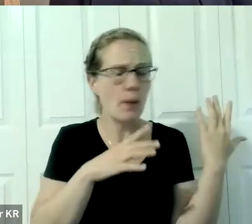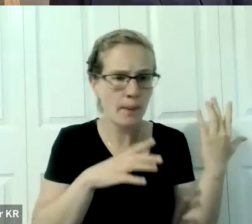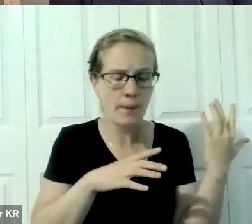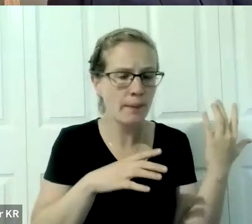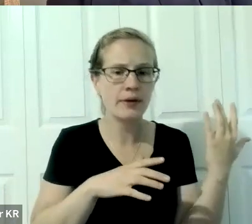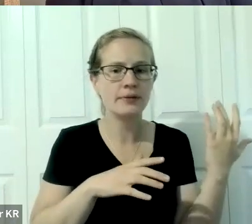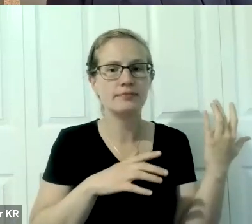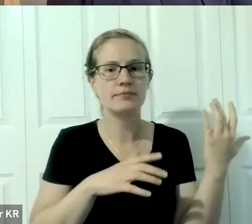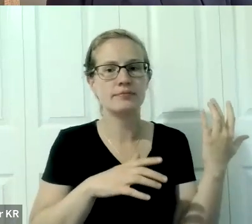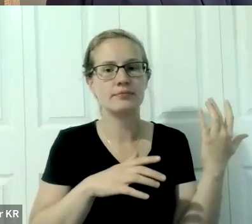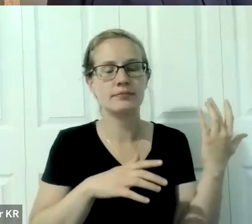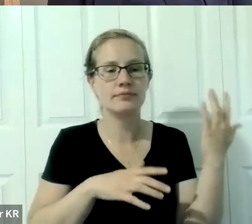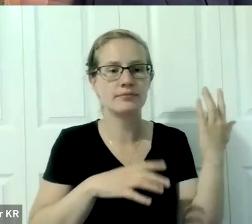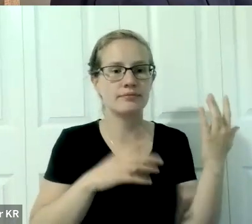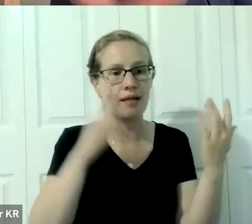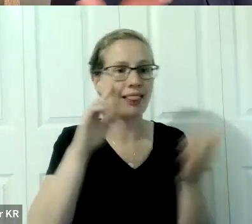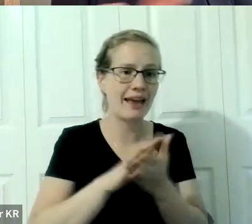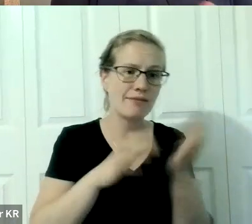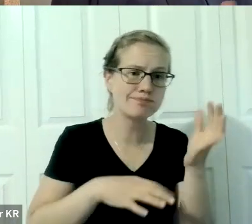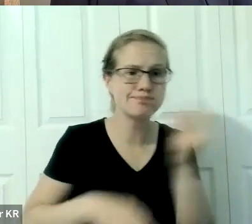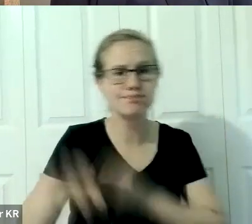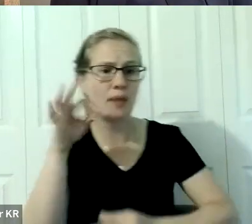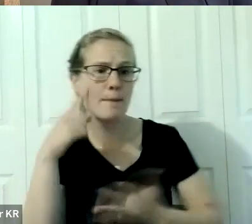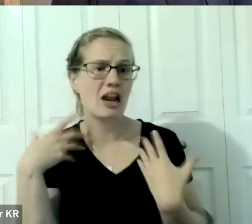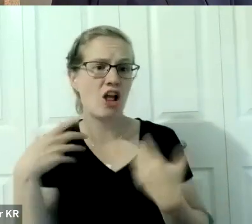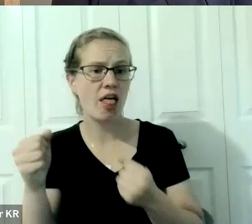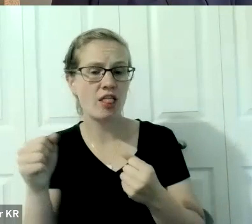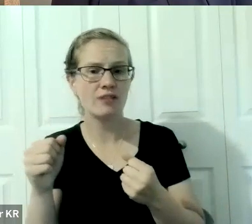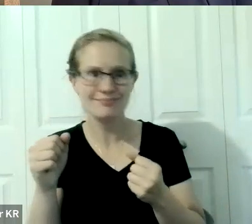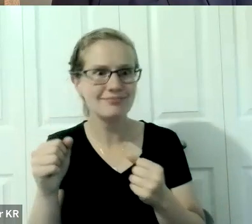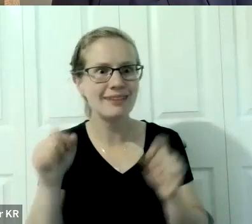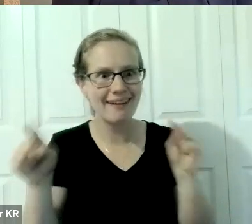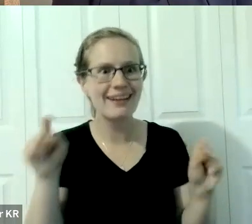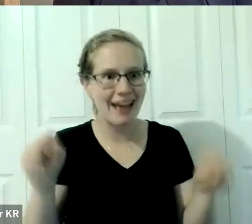in preference of mental health practice. Like, actually you can do both well.